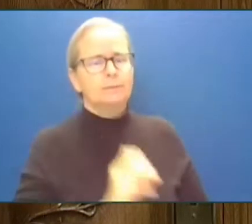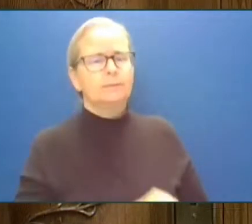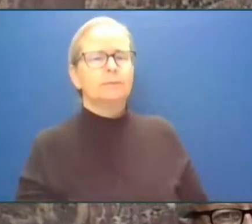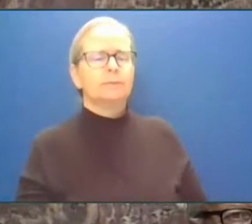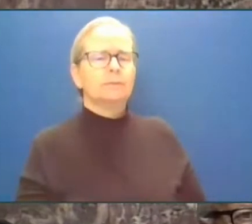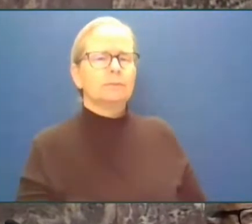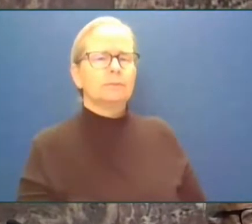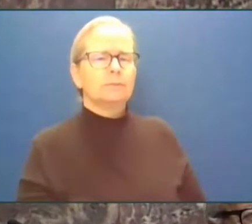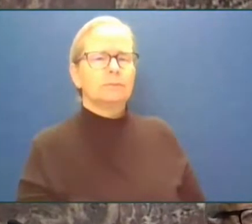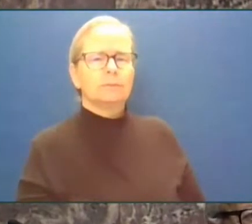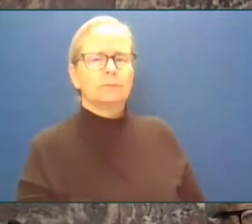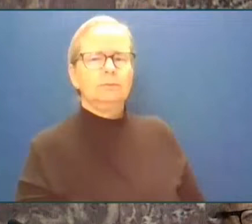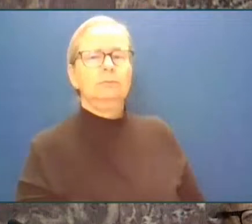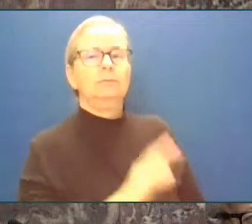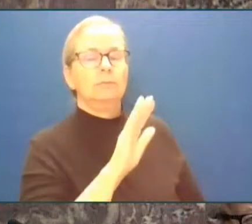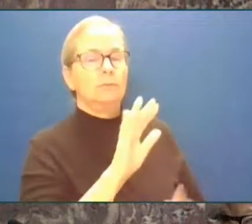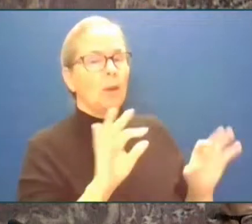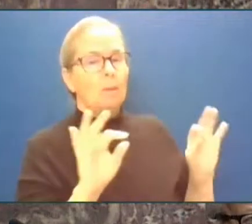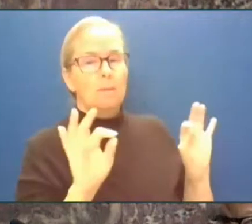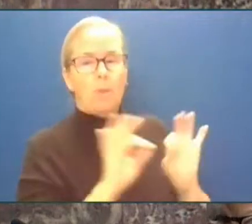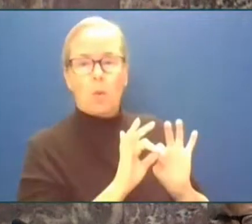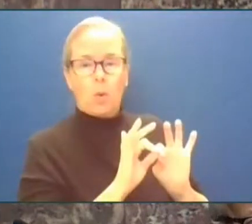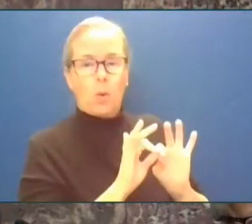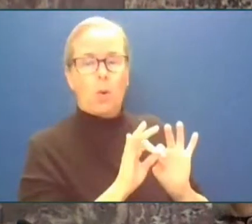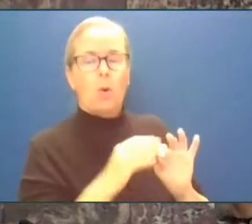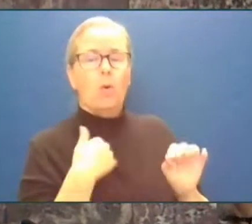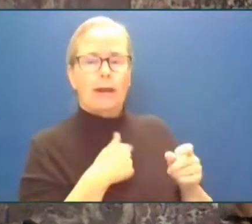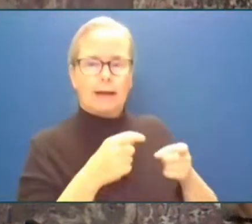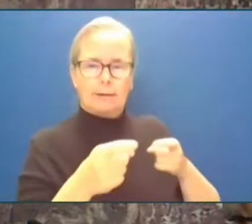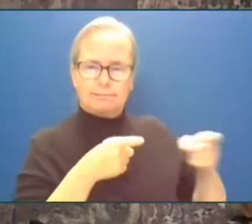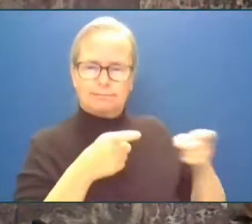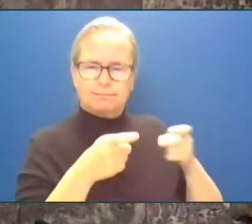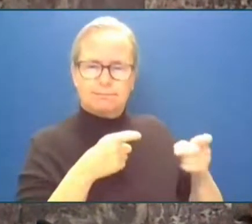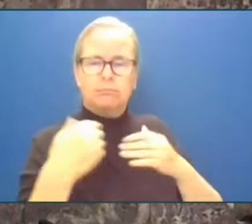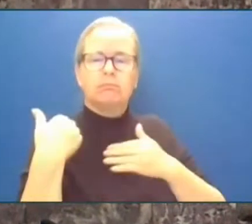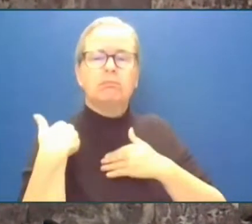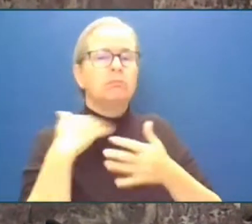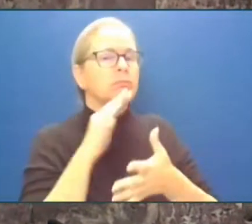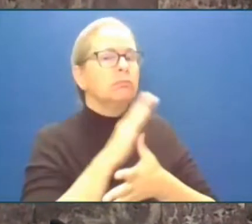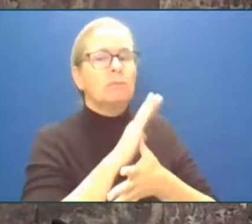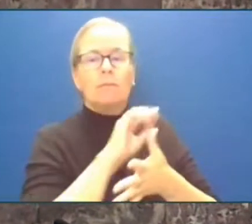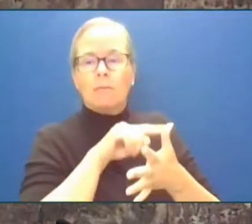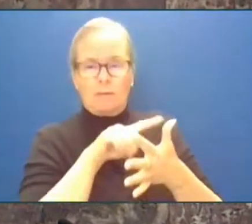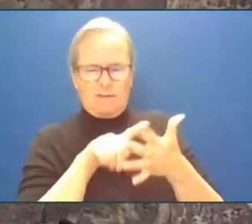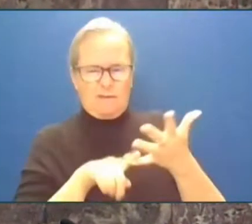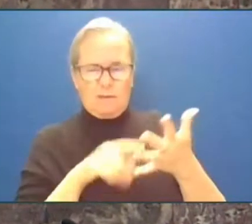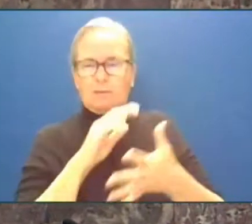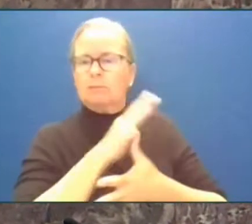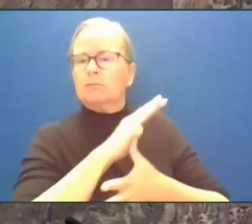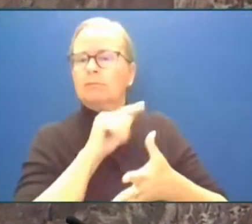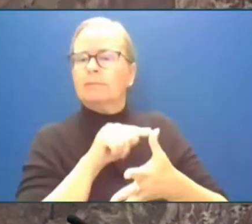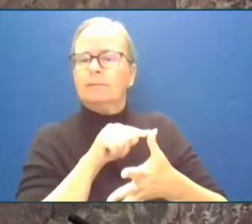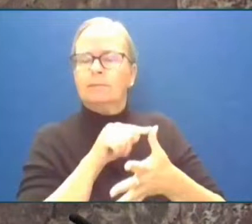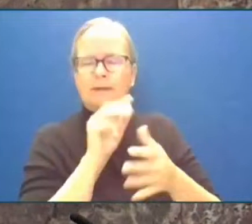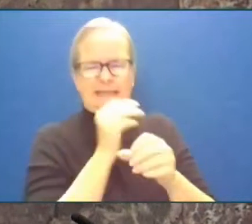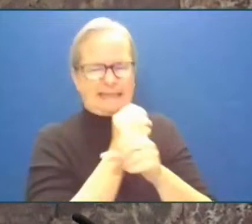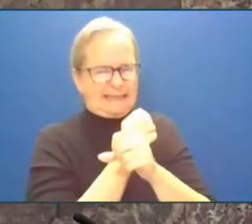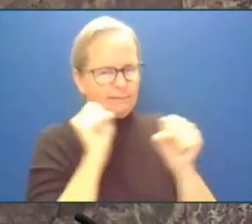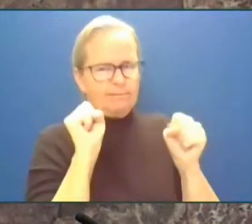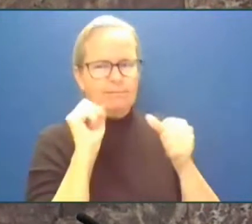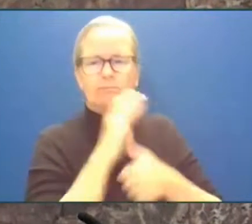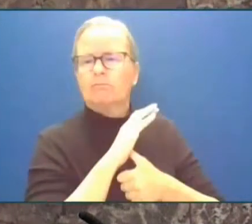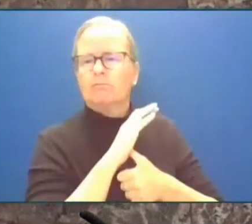to keep people safe. And regrettably, the former Attorney General and this